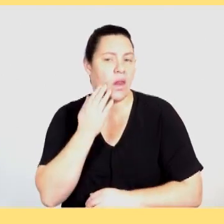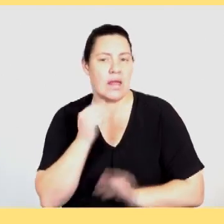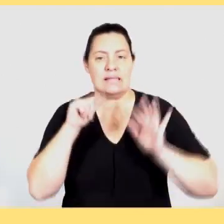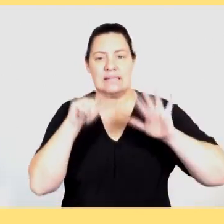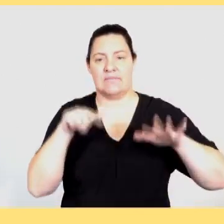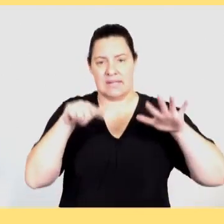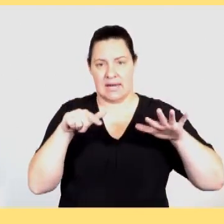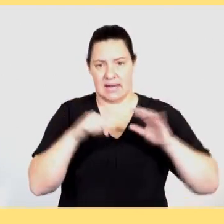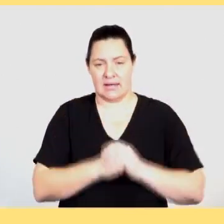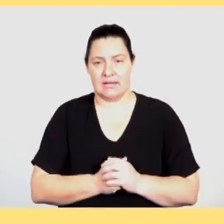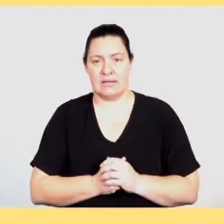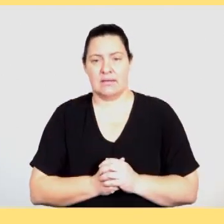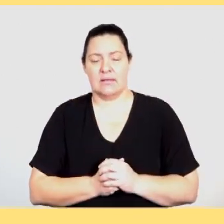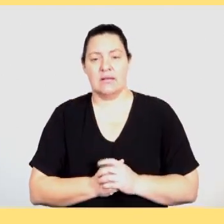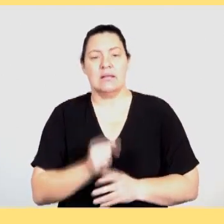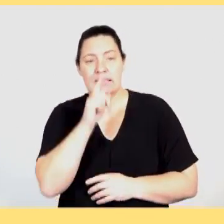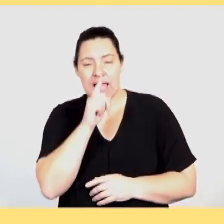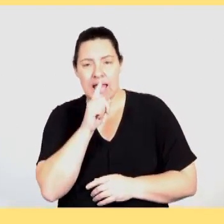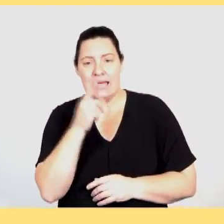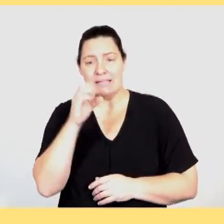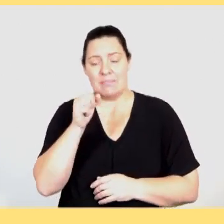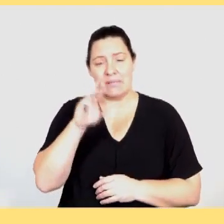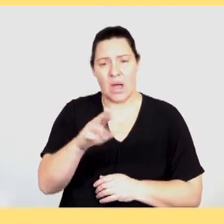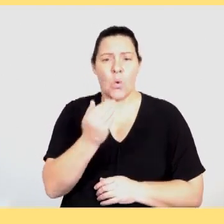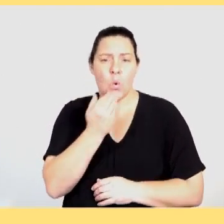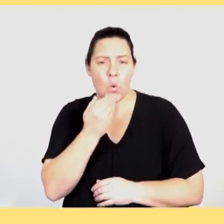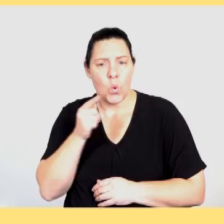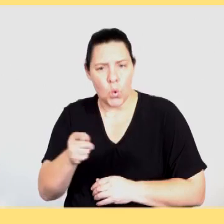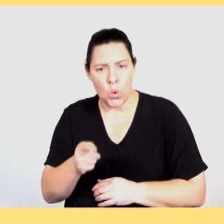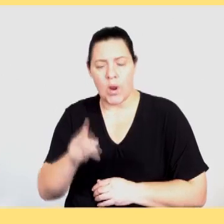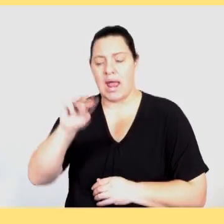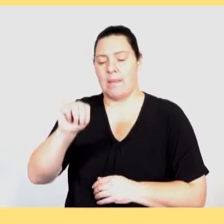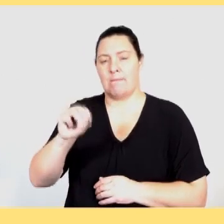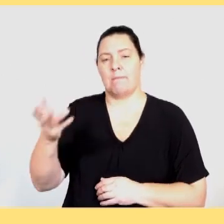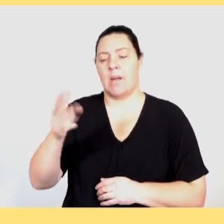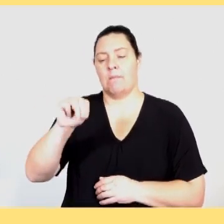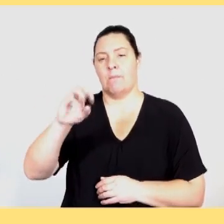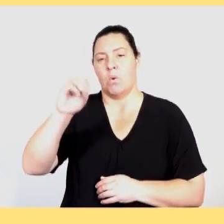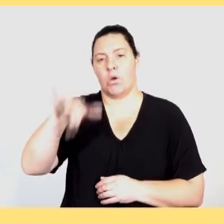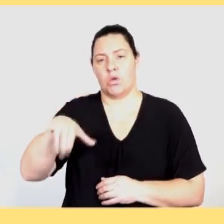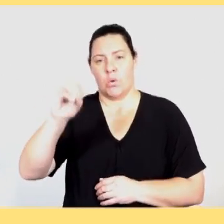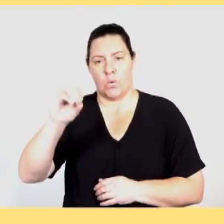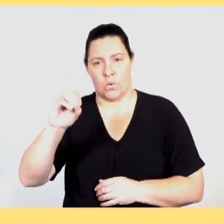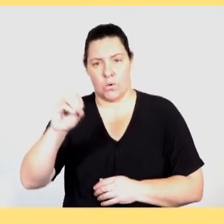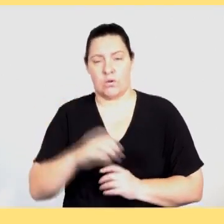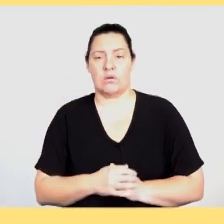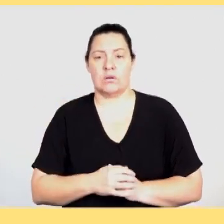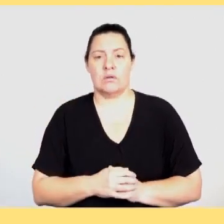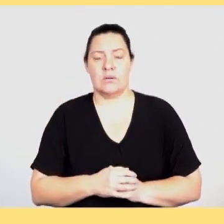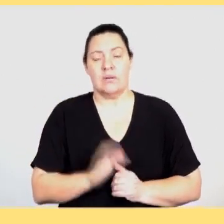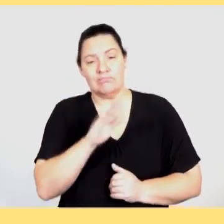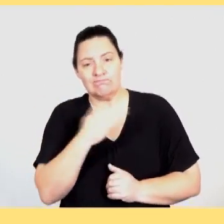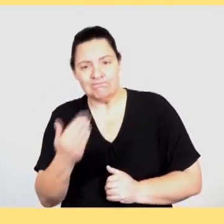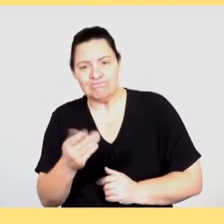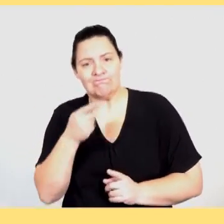the 17th, as you see here. The debtor in question is MOO.